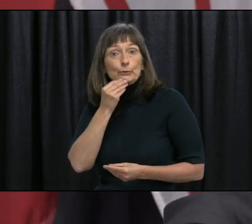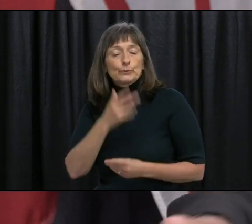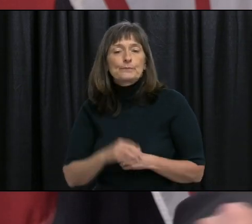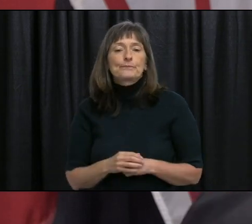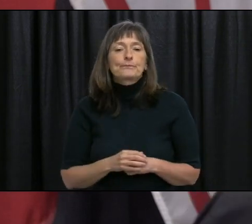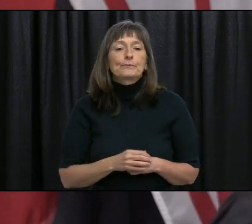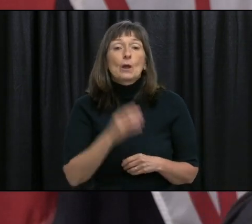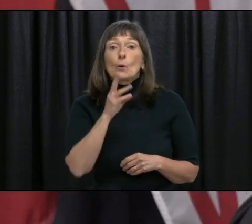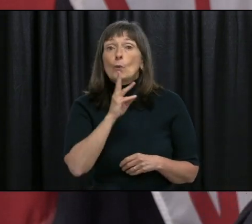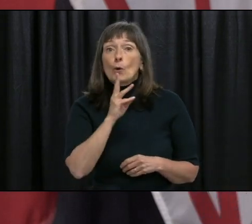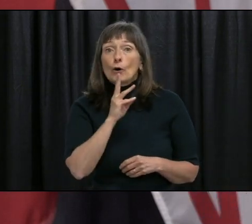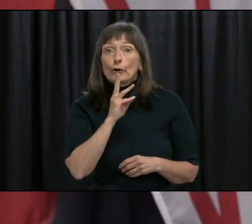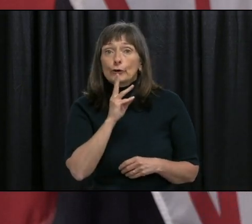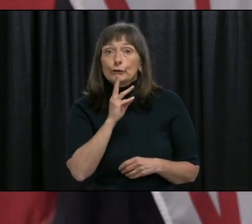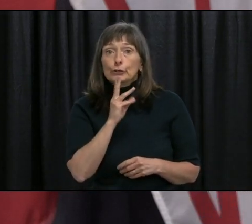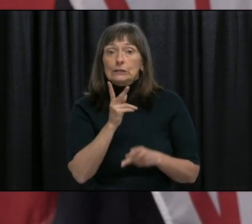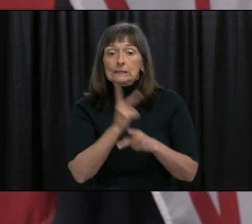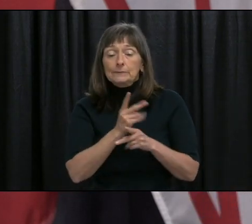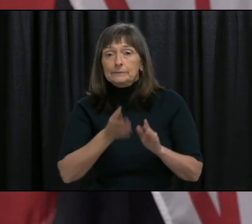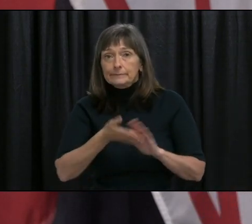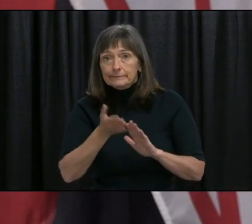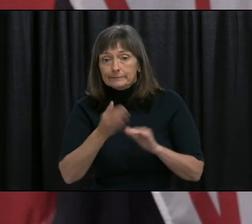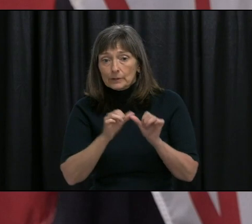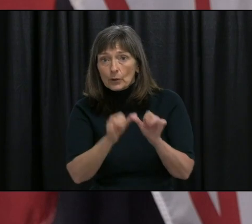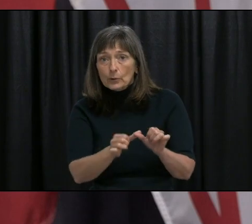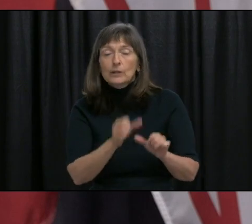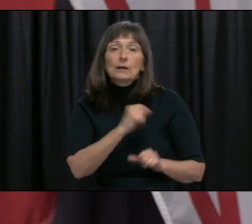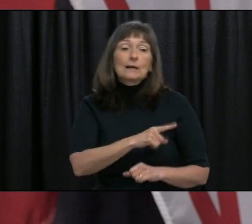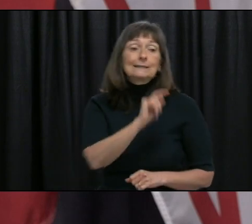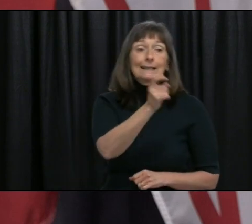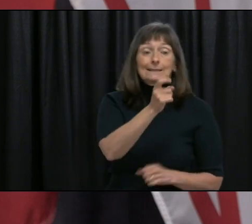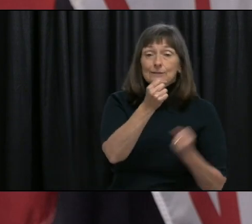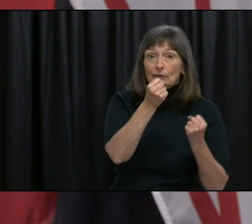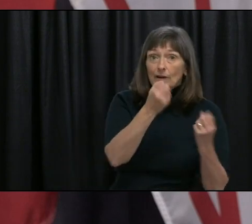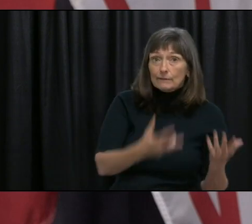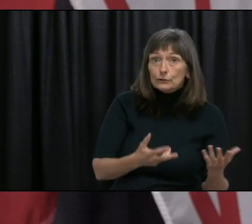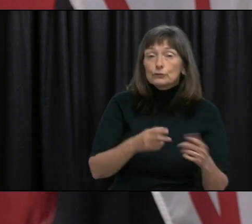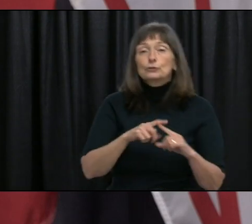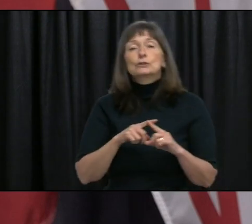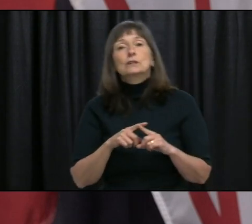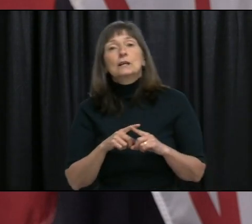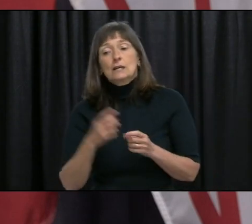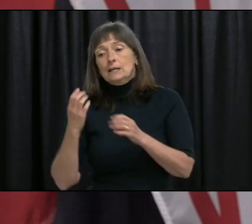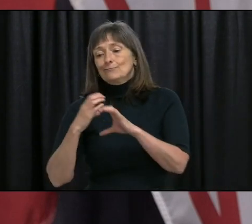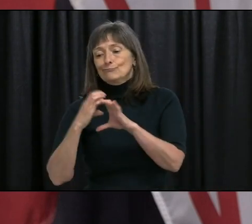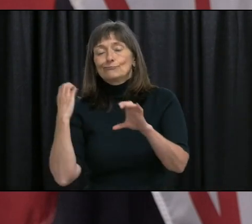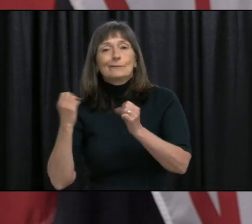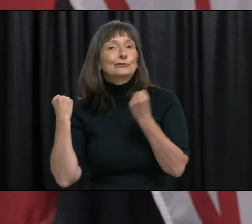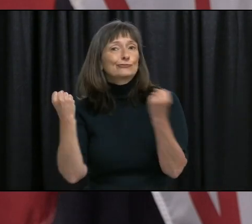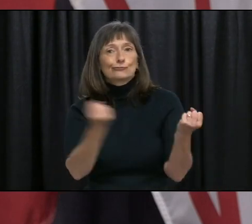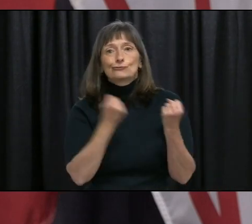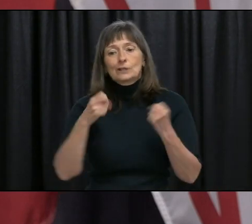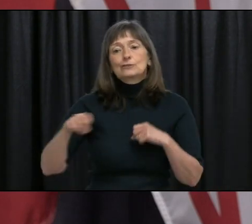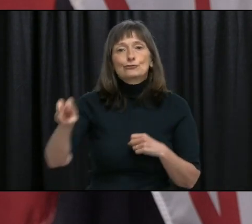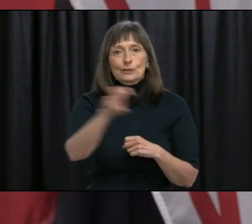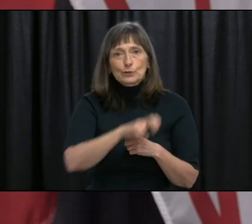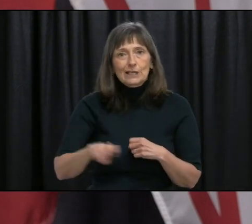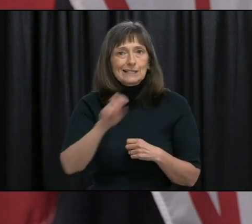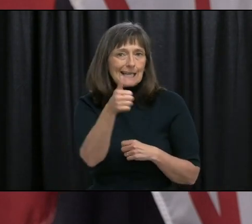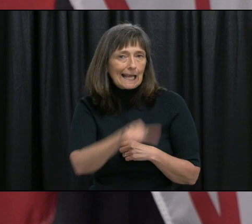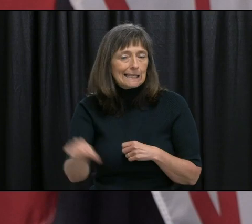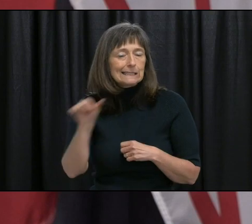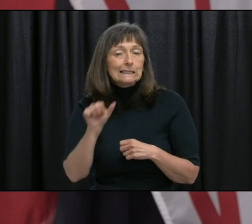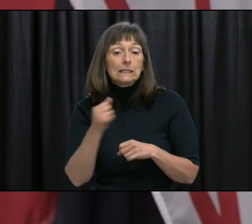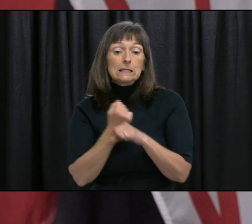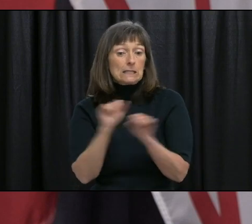maintain drinking water systems, could be taxi drivers and those that help support the transportation industry. Also,